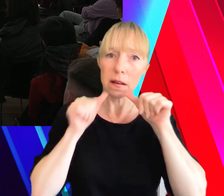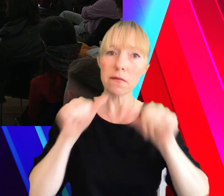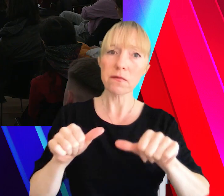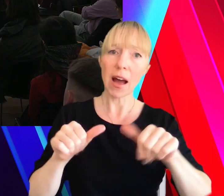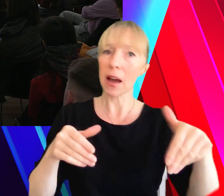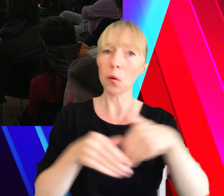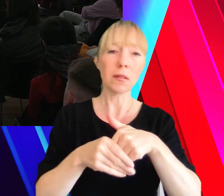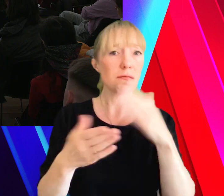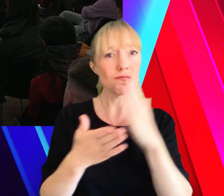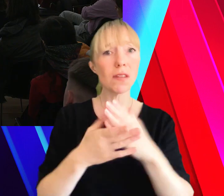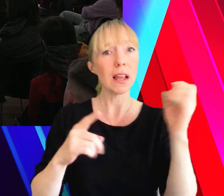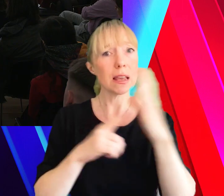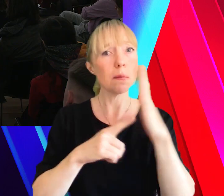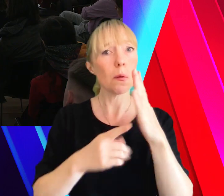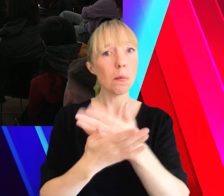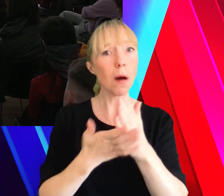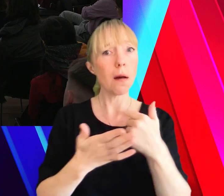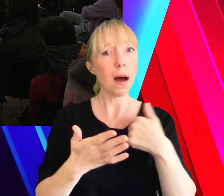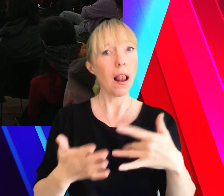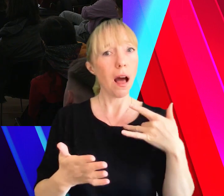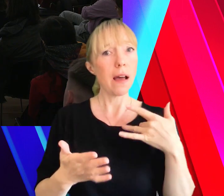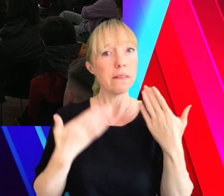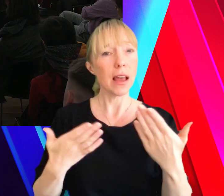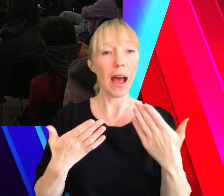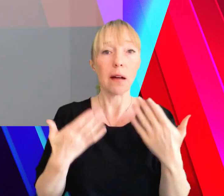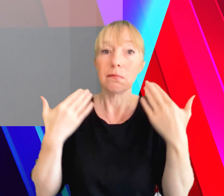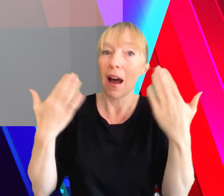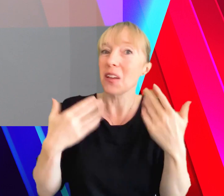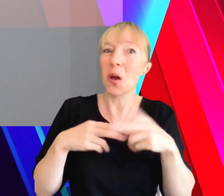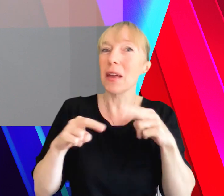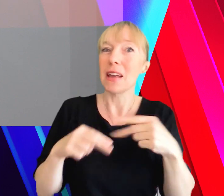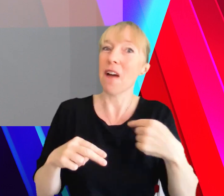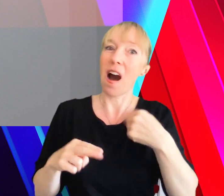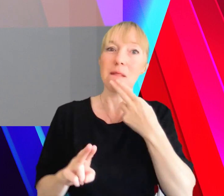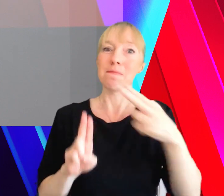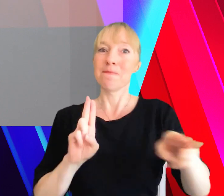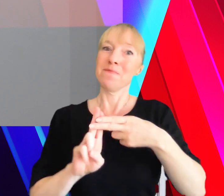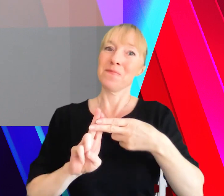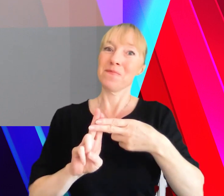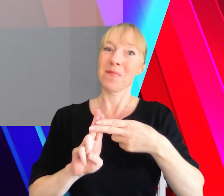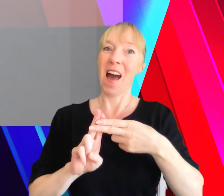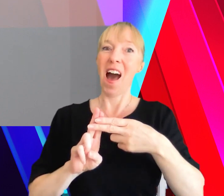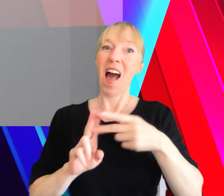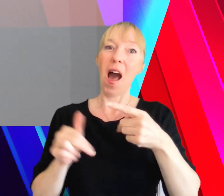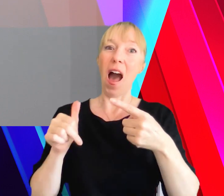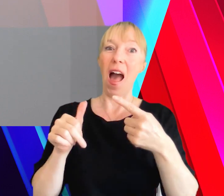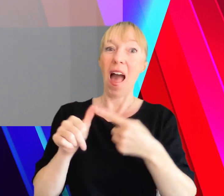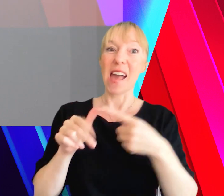fan content is probably a really important part of my life now. But I don't know if I'm a Directioner,